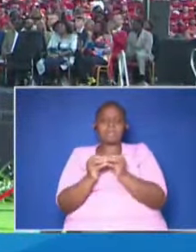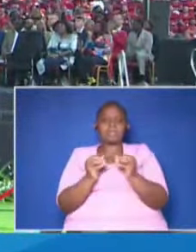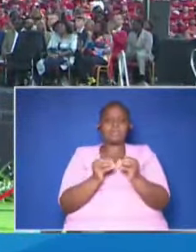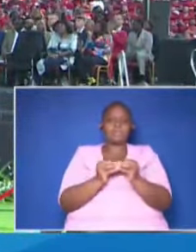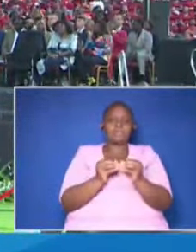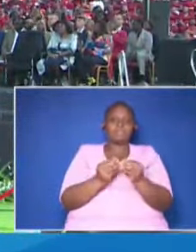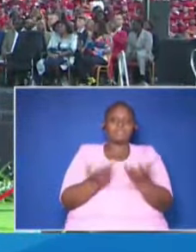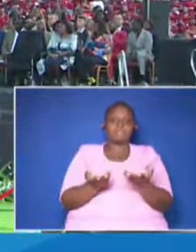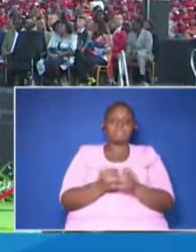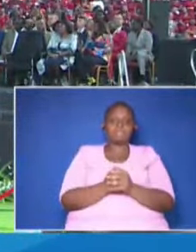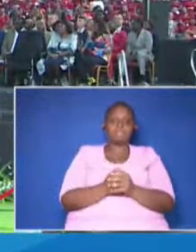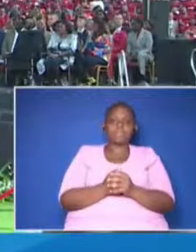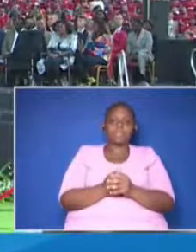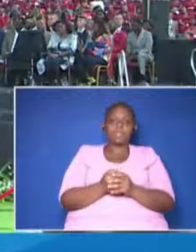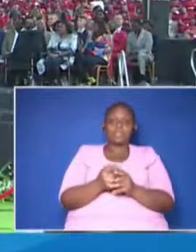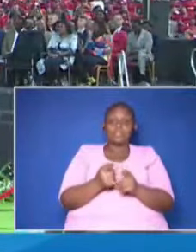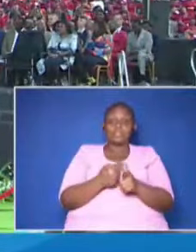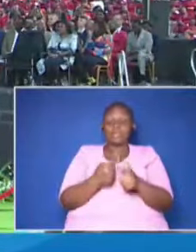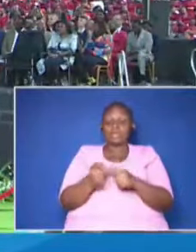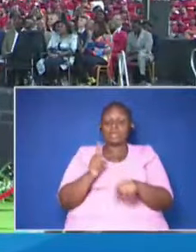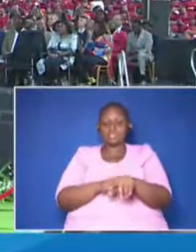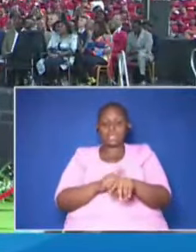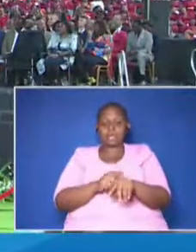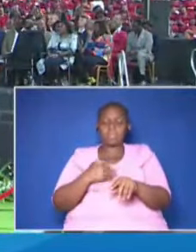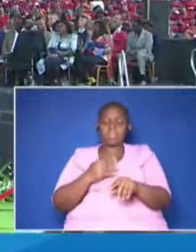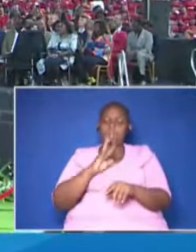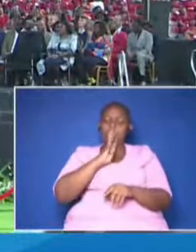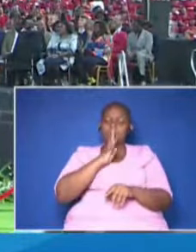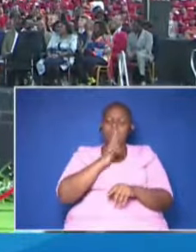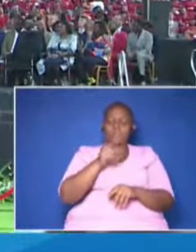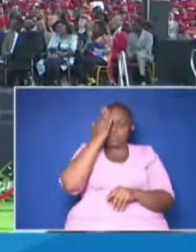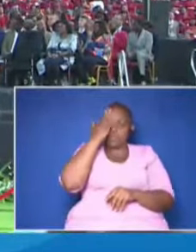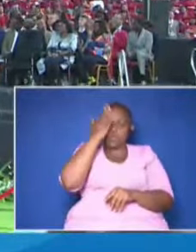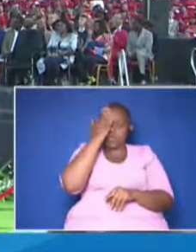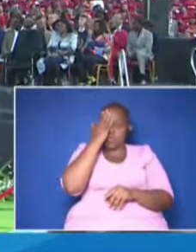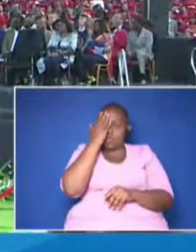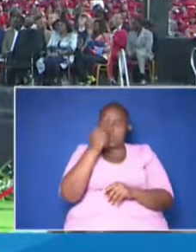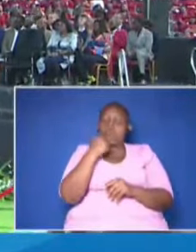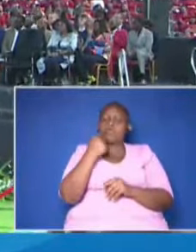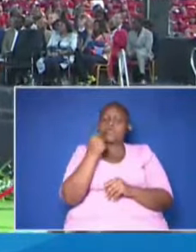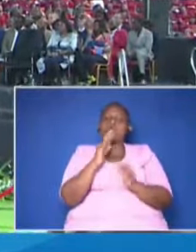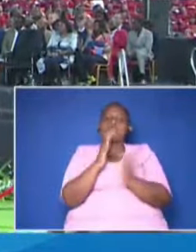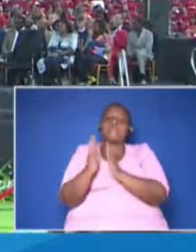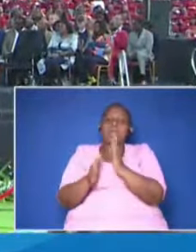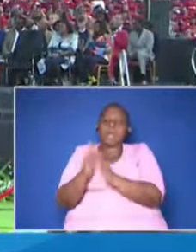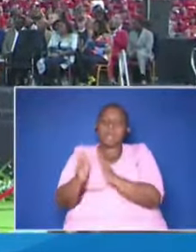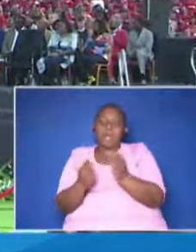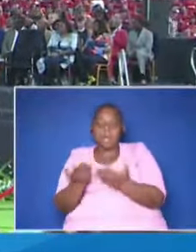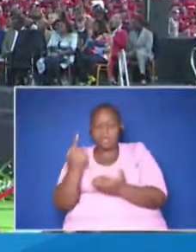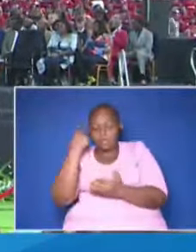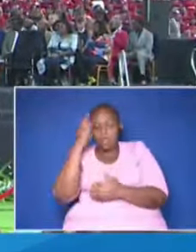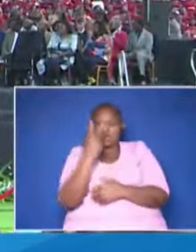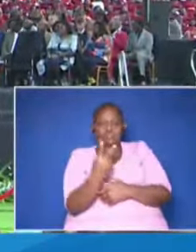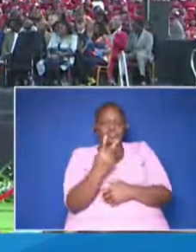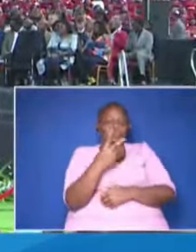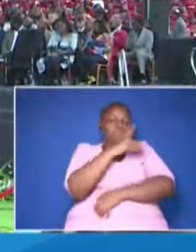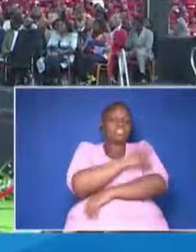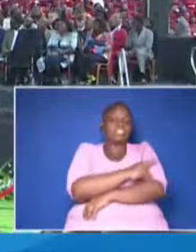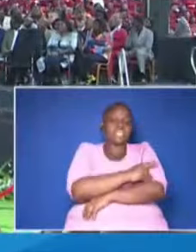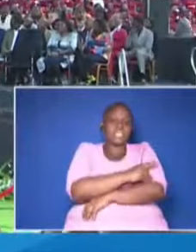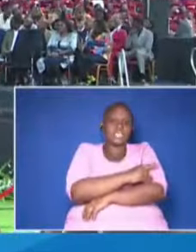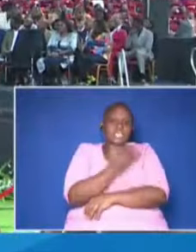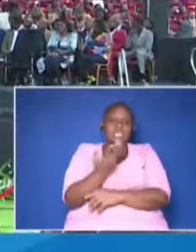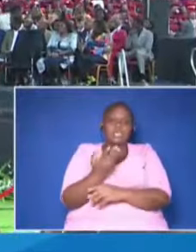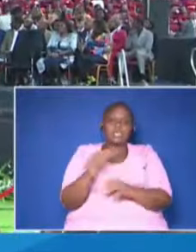know the men that and the women that are behind the organization of this Crusade the two days Crusade and tomorrow's